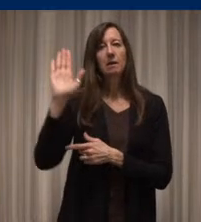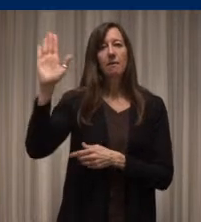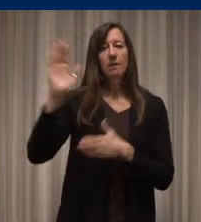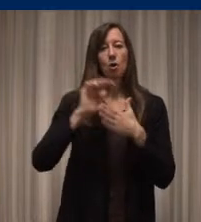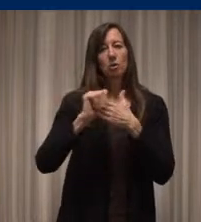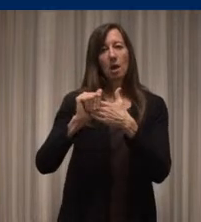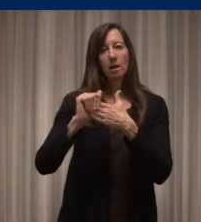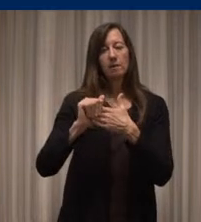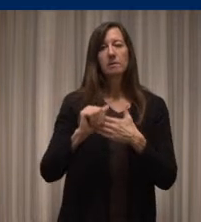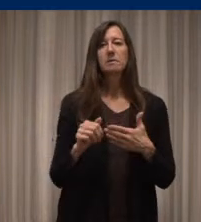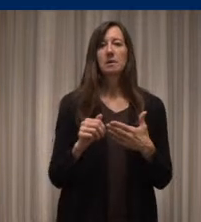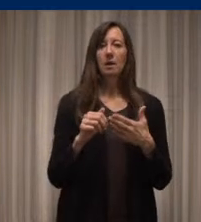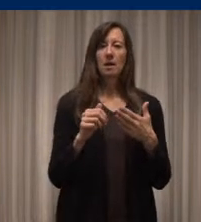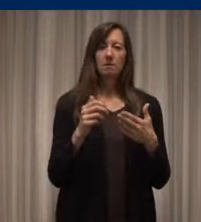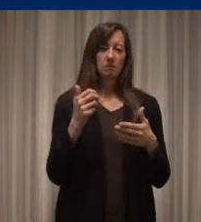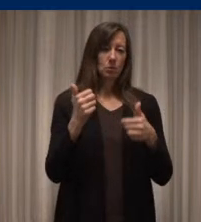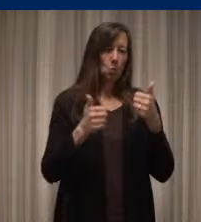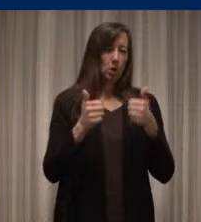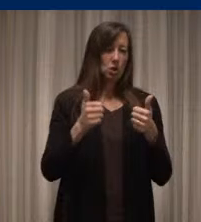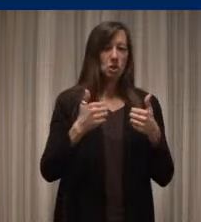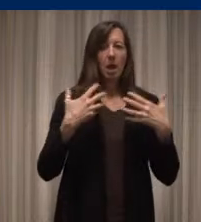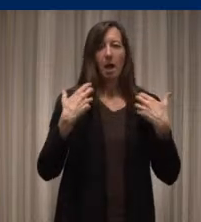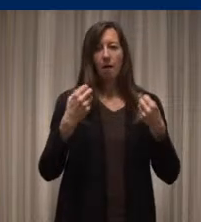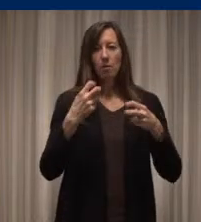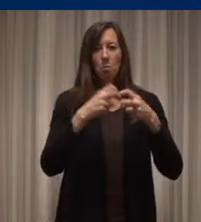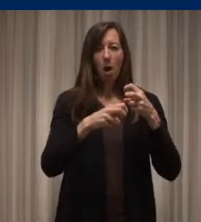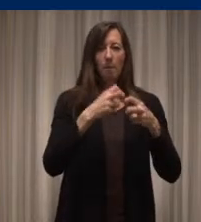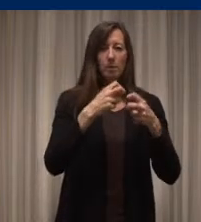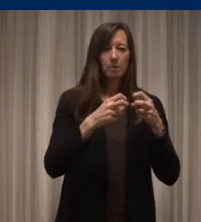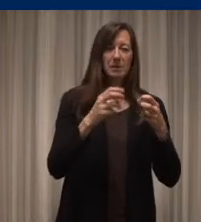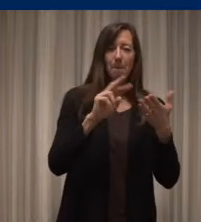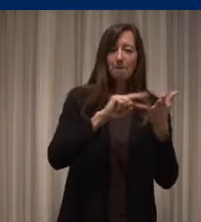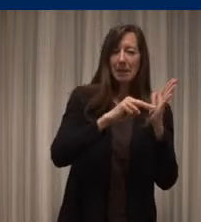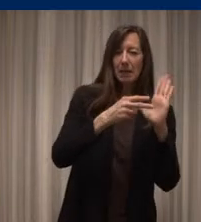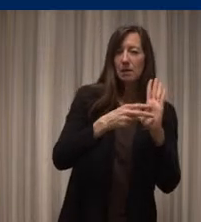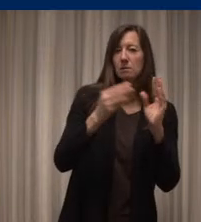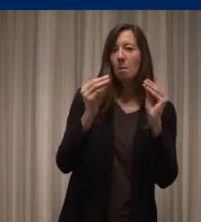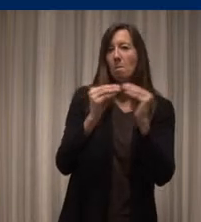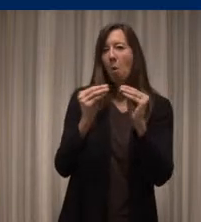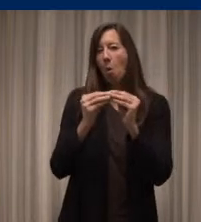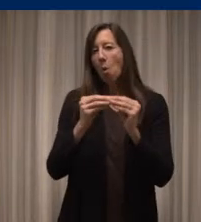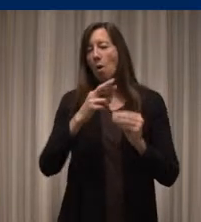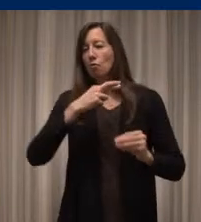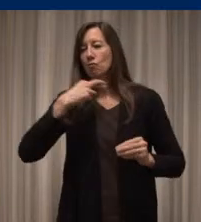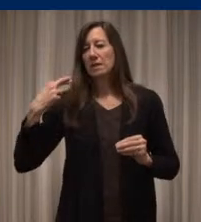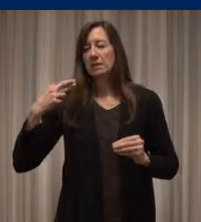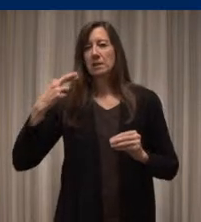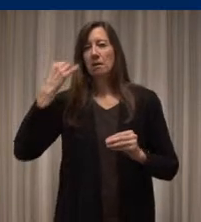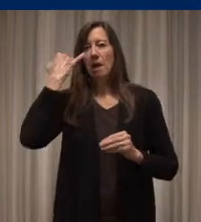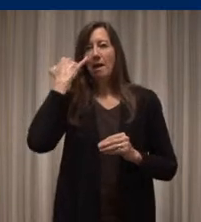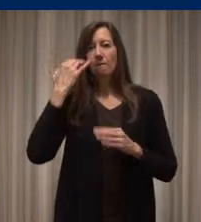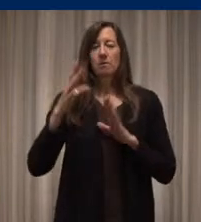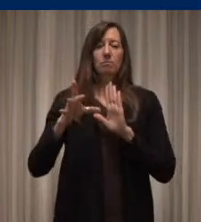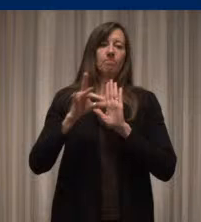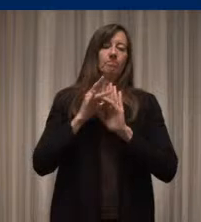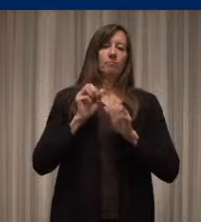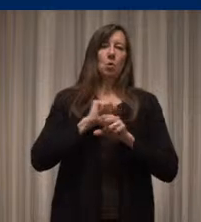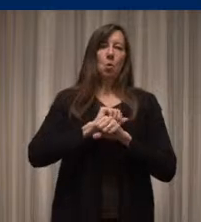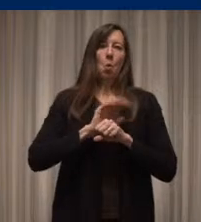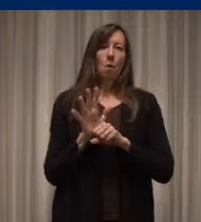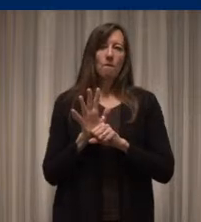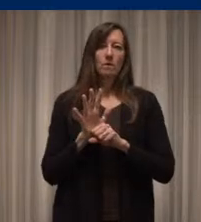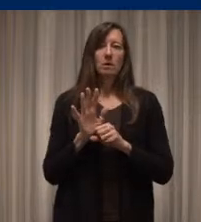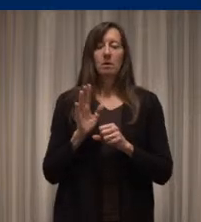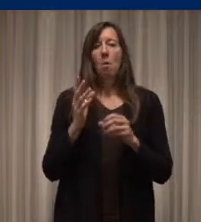put people at significantly greater risk for serious illness or death due to COVID. So I'll leave this up for a